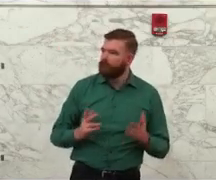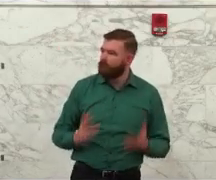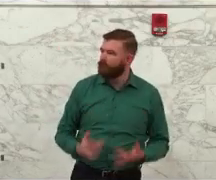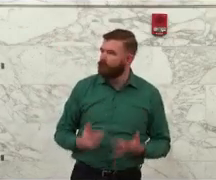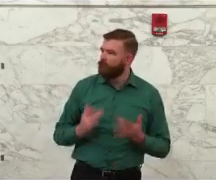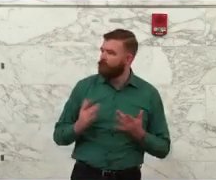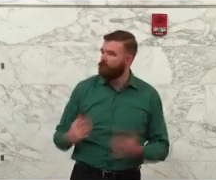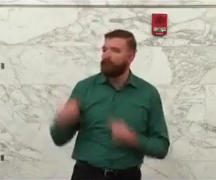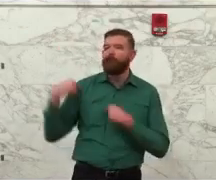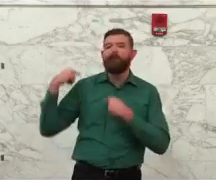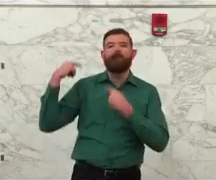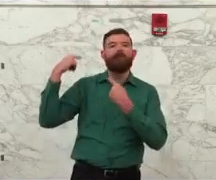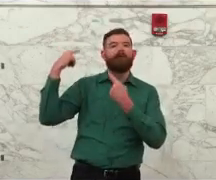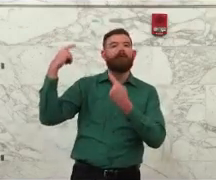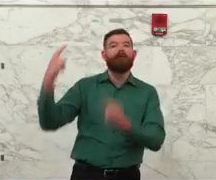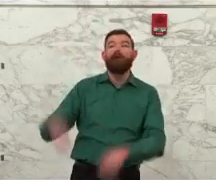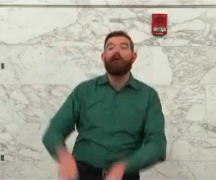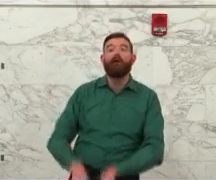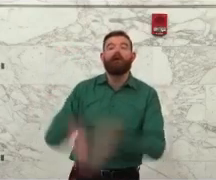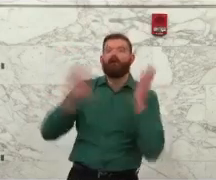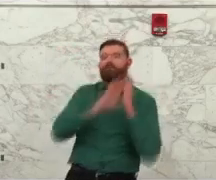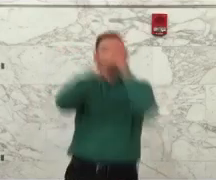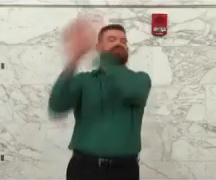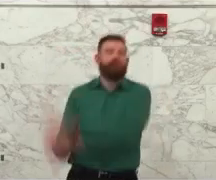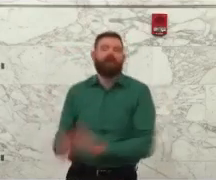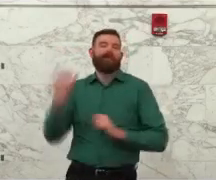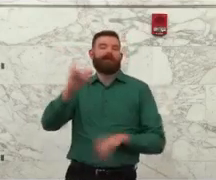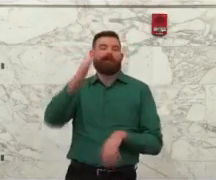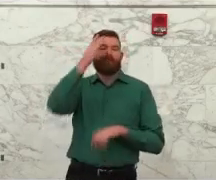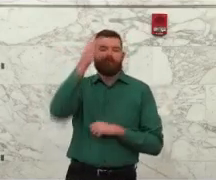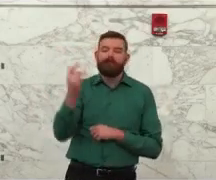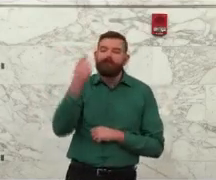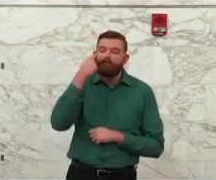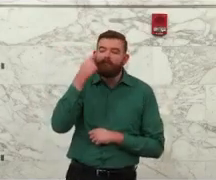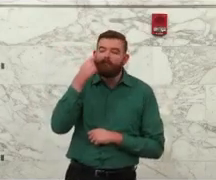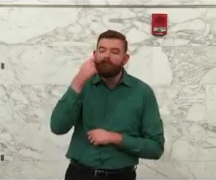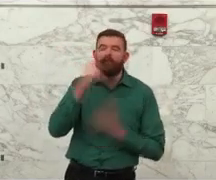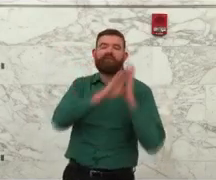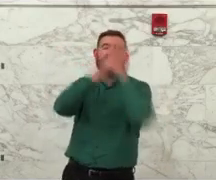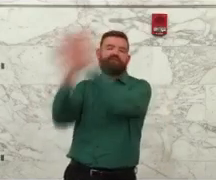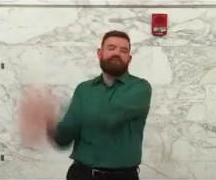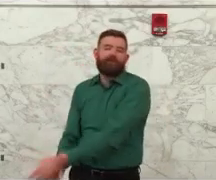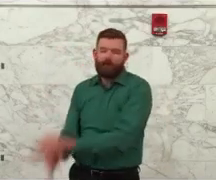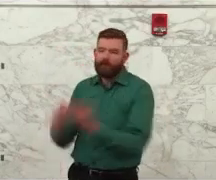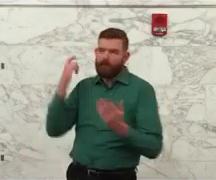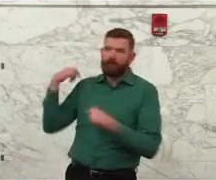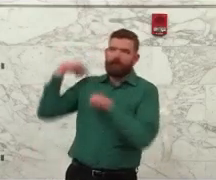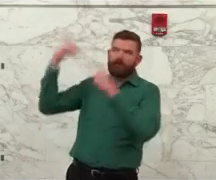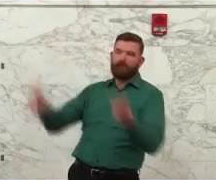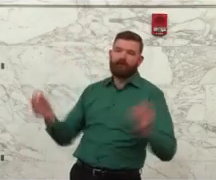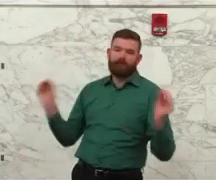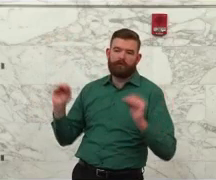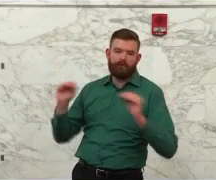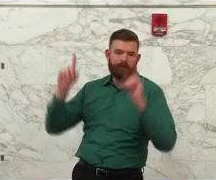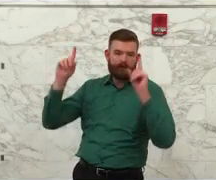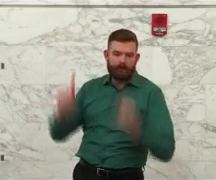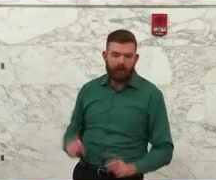but particularly in Bergen County. So my gut tells me, assuming the supplies can stay current, and I think we've got